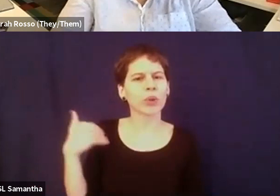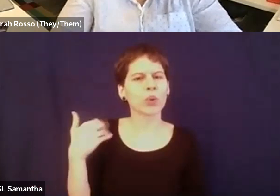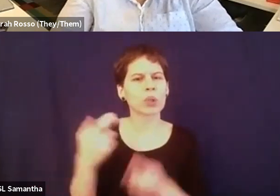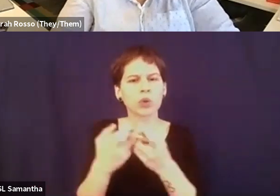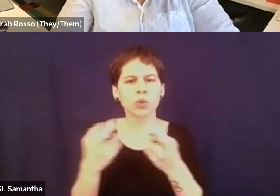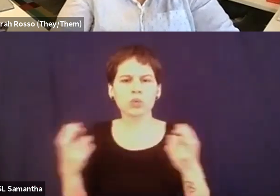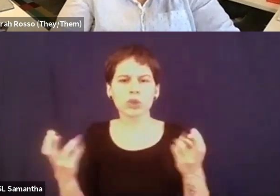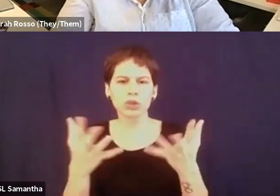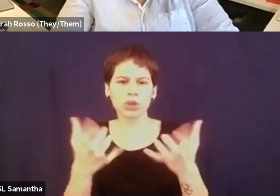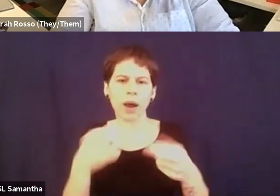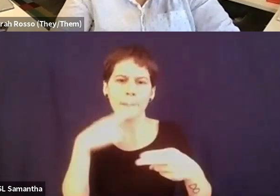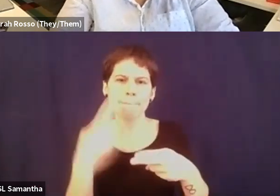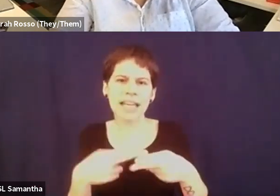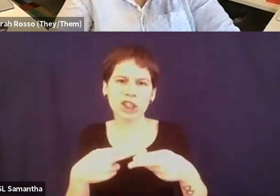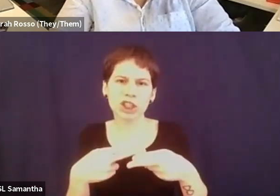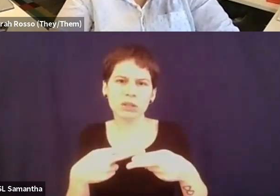specifically mention?